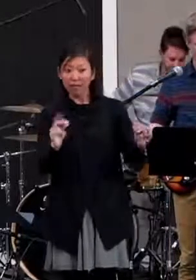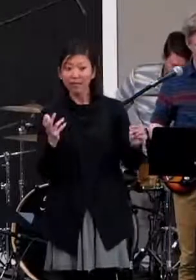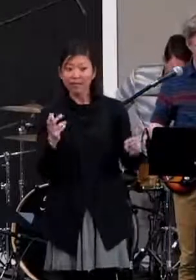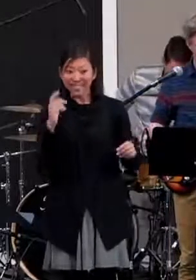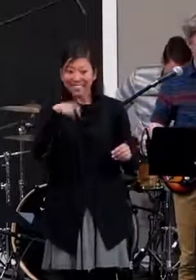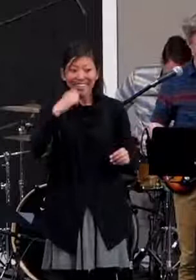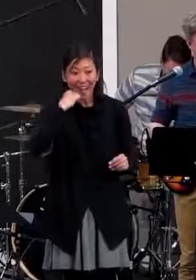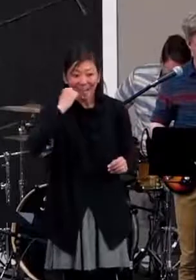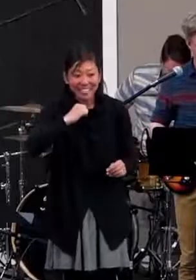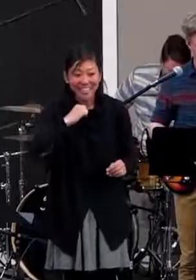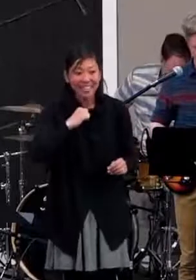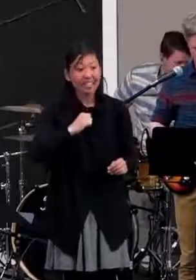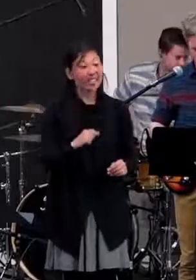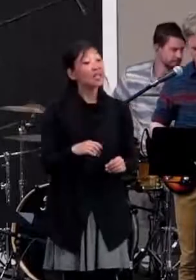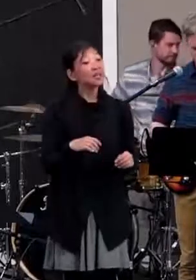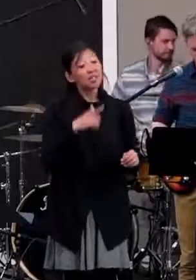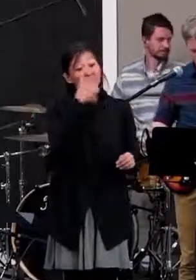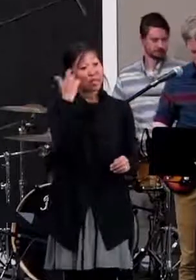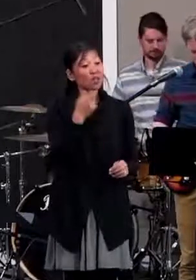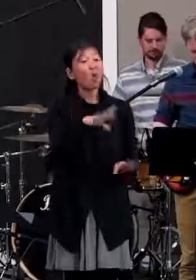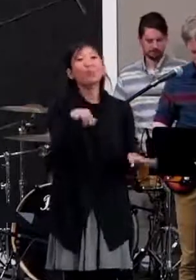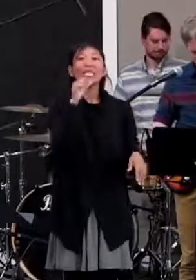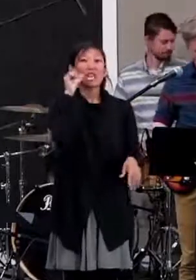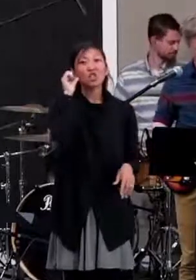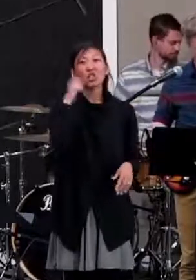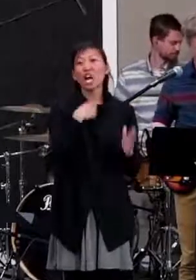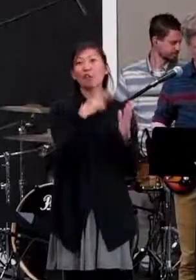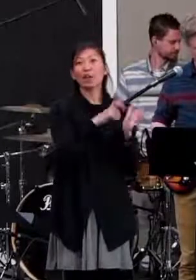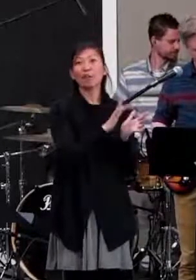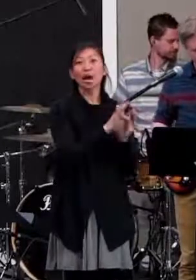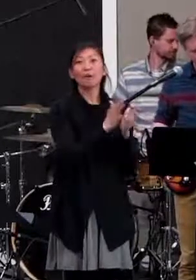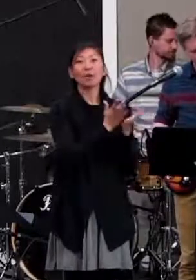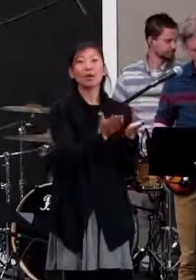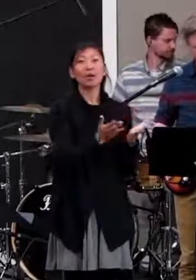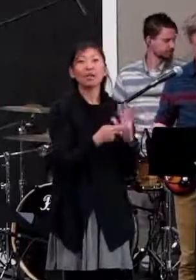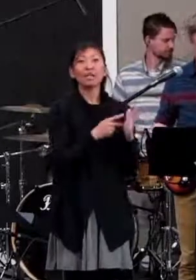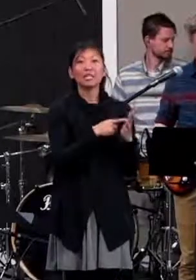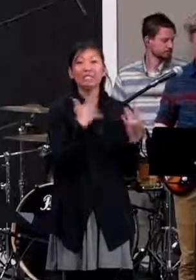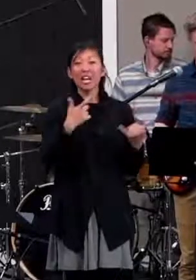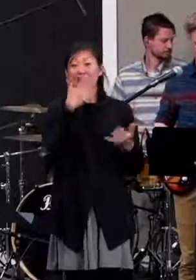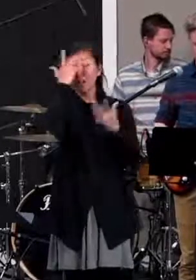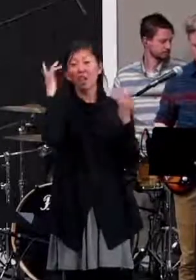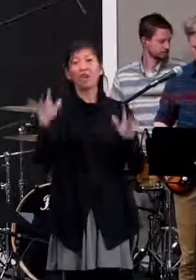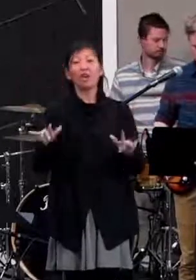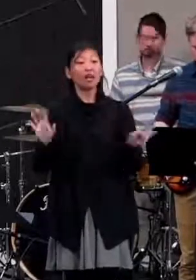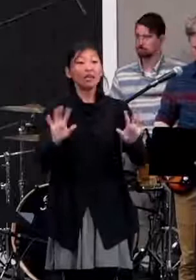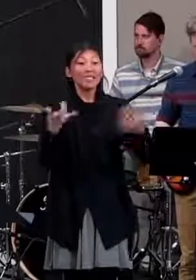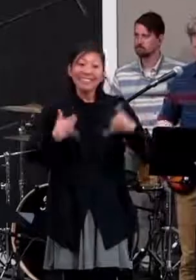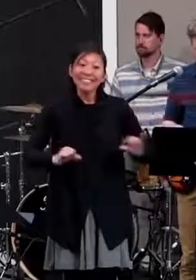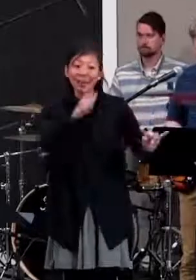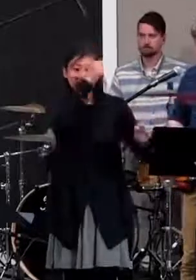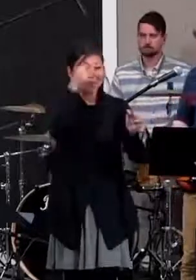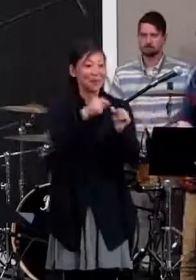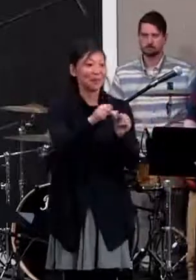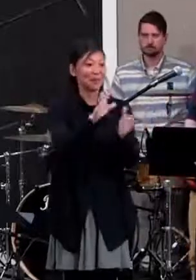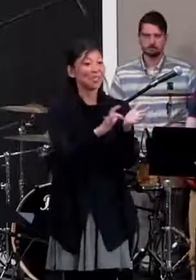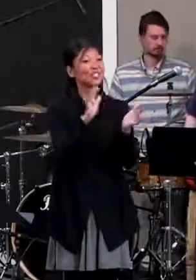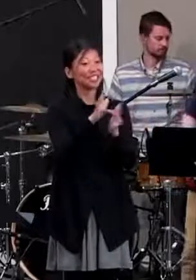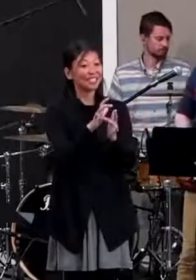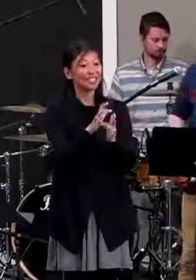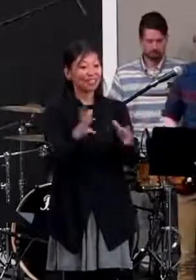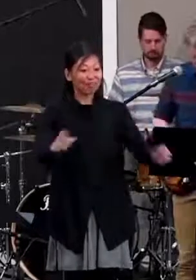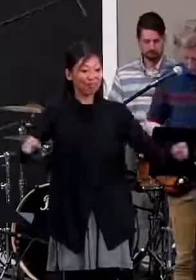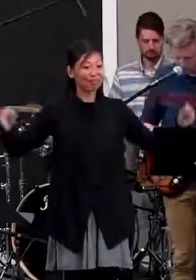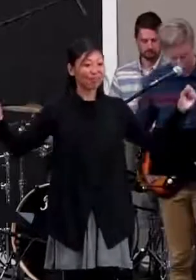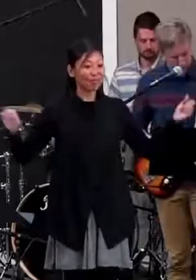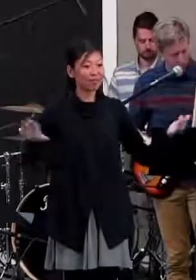just because you remembered the gospel yesterday doesn't mean that you don't need to today remember Jesus' body broken for you and his blood shed for you. So